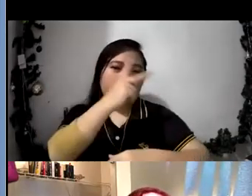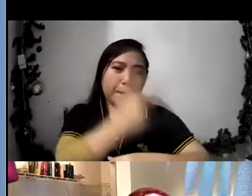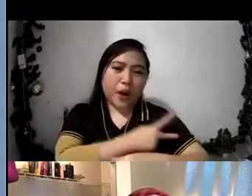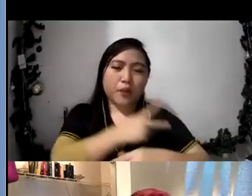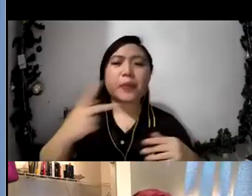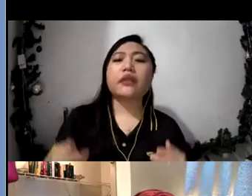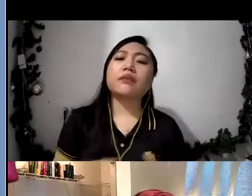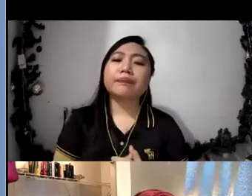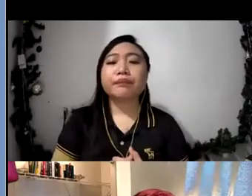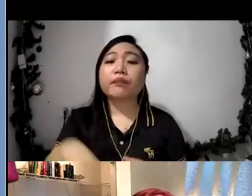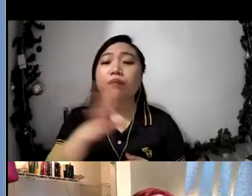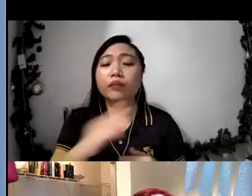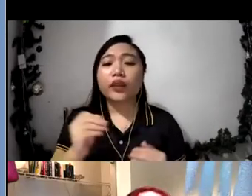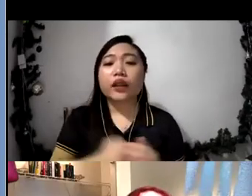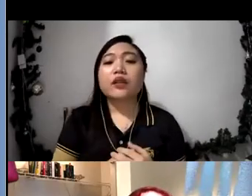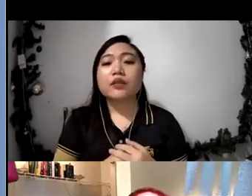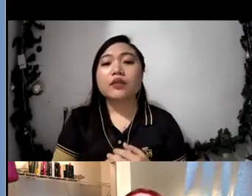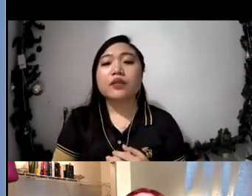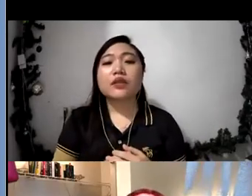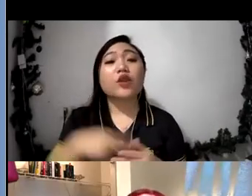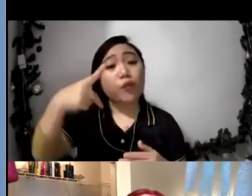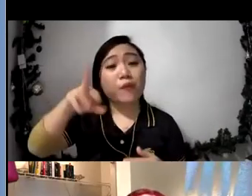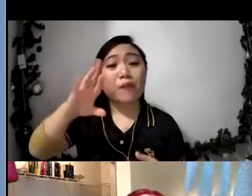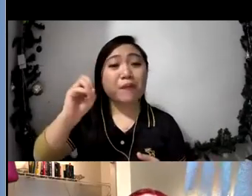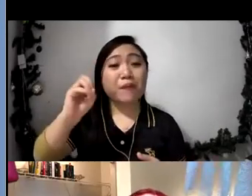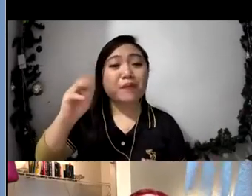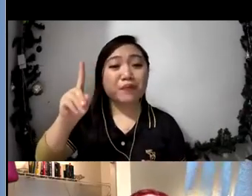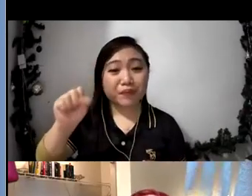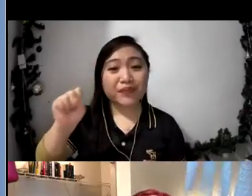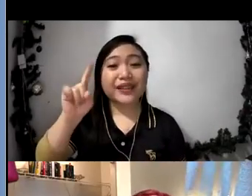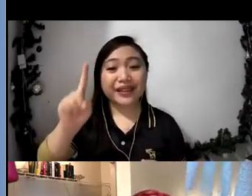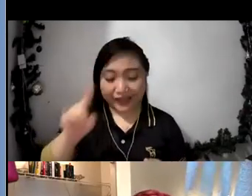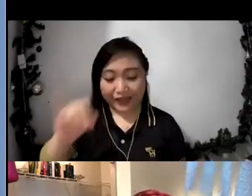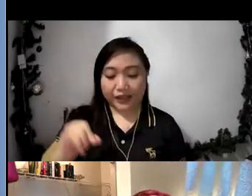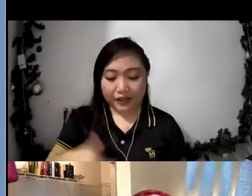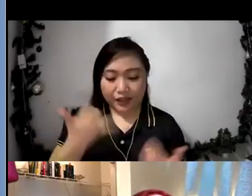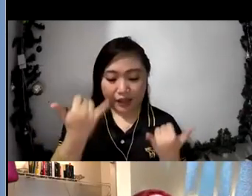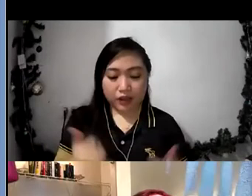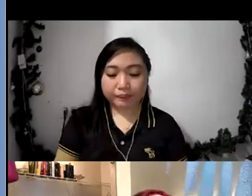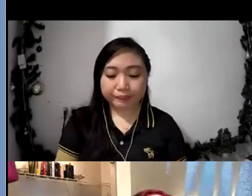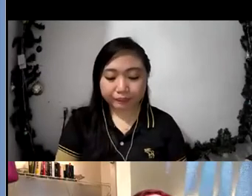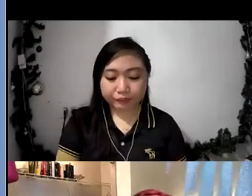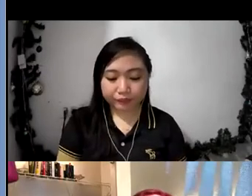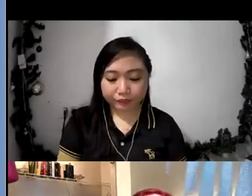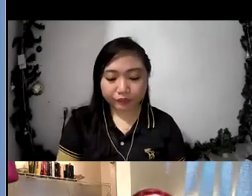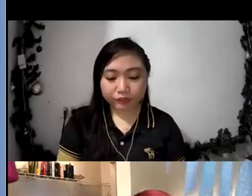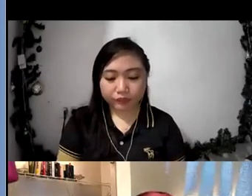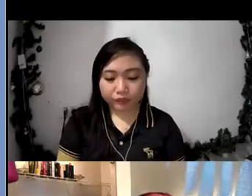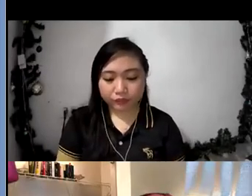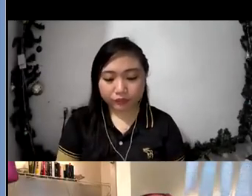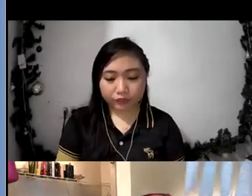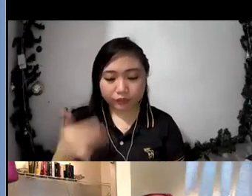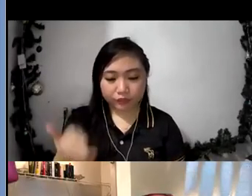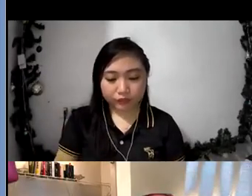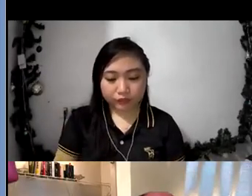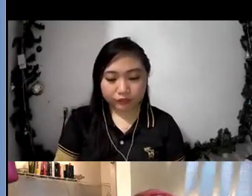No, yun yung ano, so PROMD, no, PROMD approach po tayo, no, pagdating po sa gender and